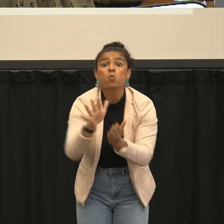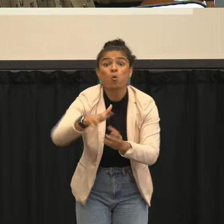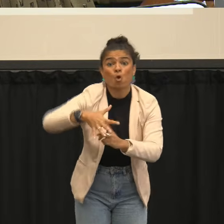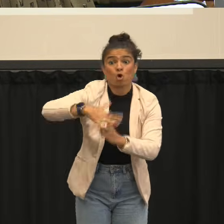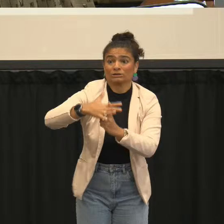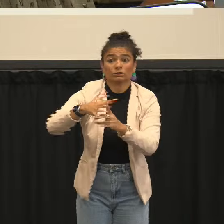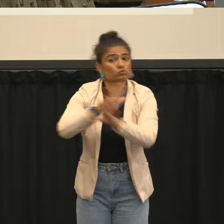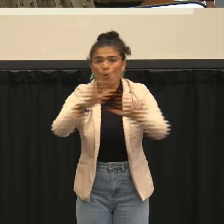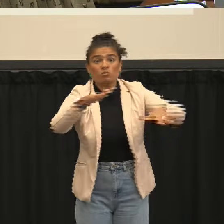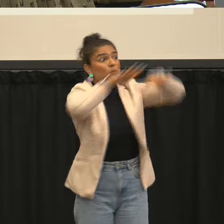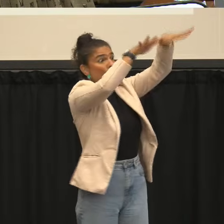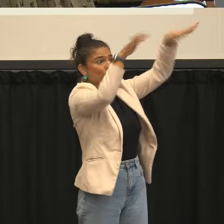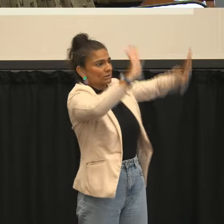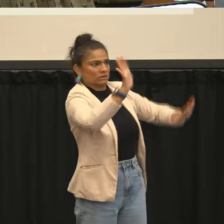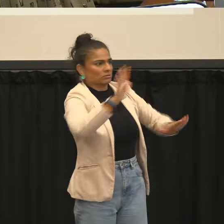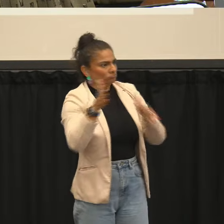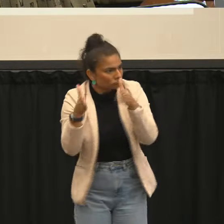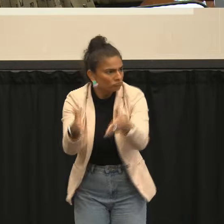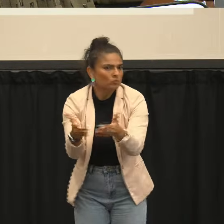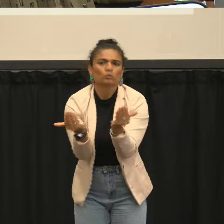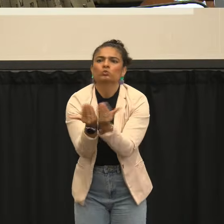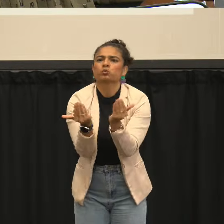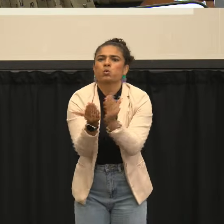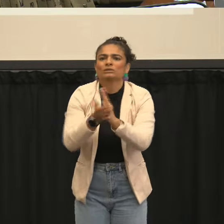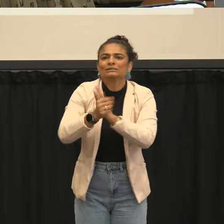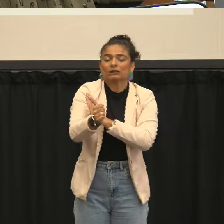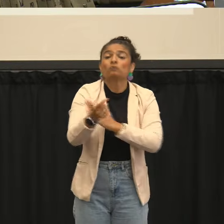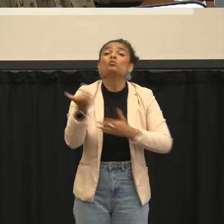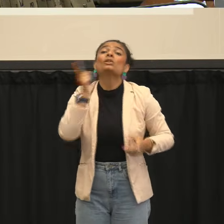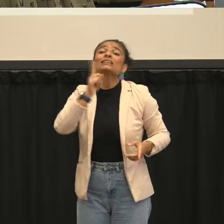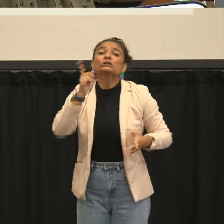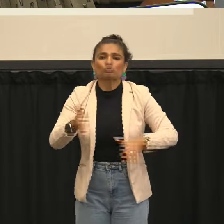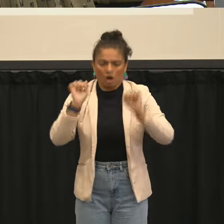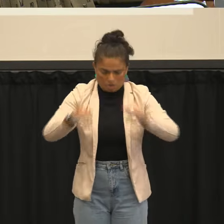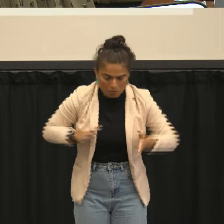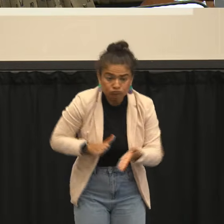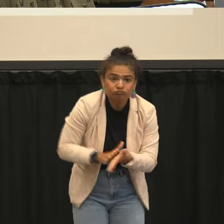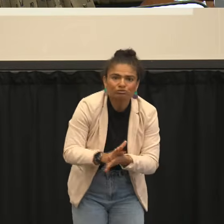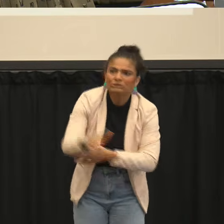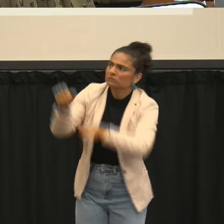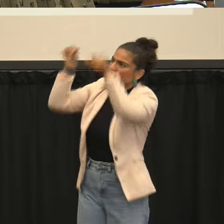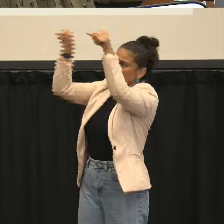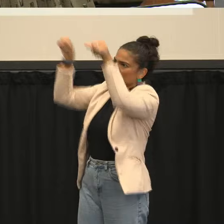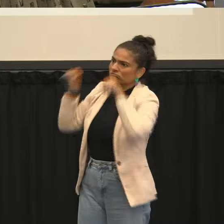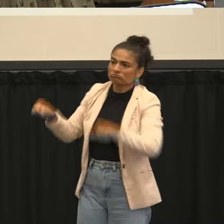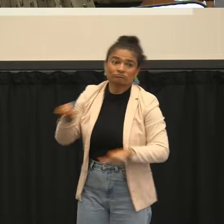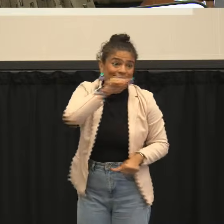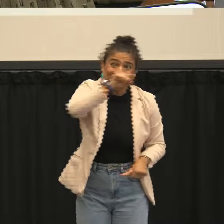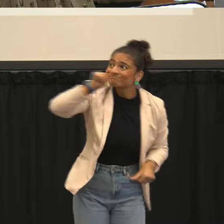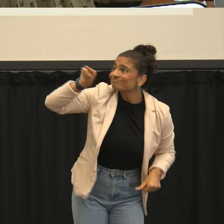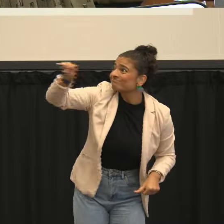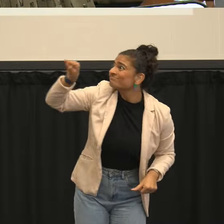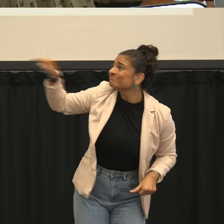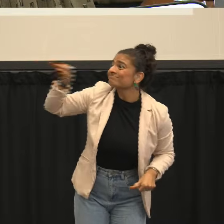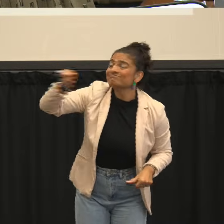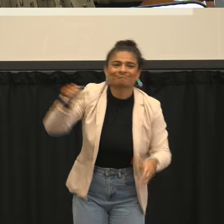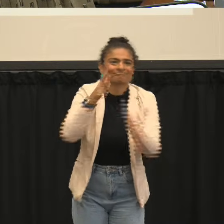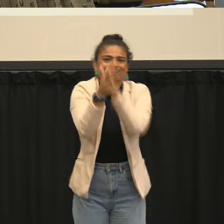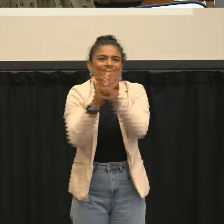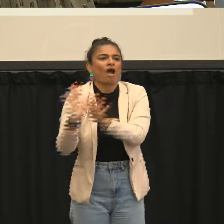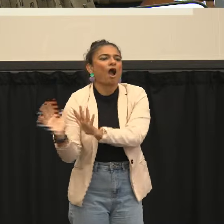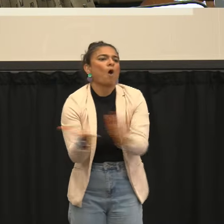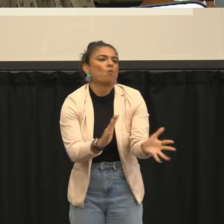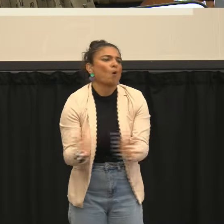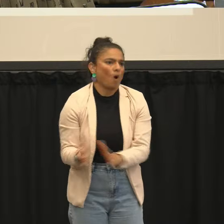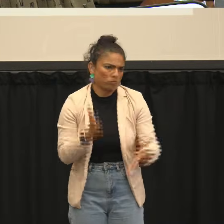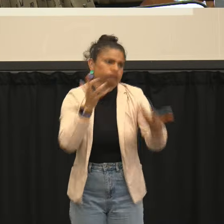vocational aspects in terms of teaching. So this is not academic subjects. And so these are posters that we've made,